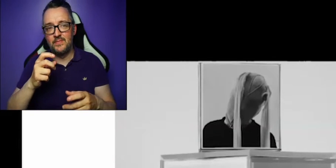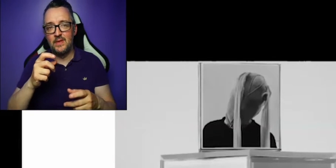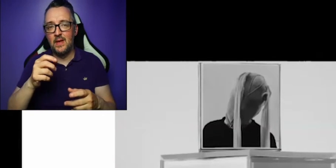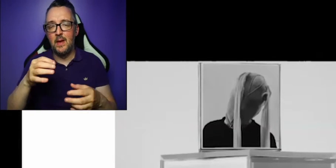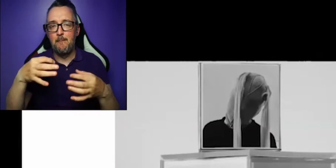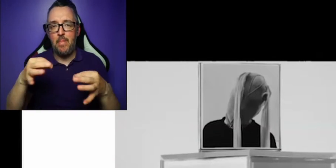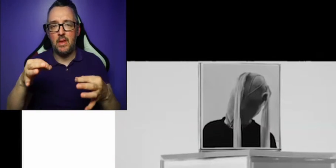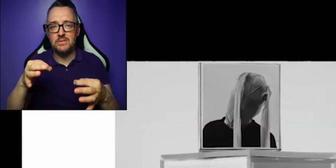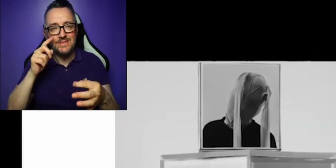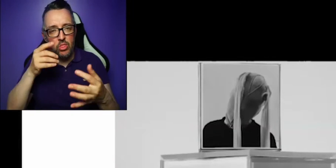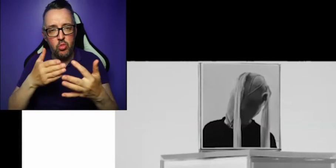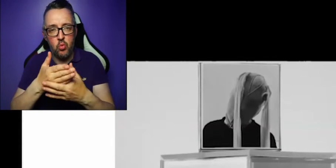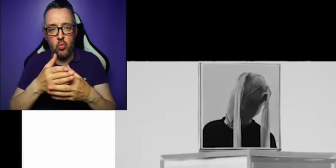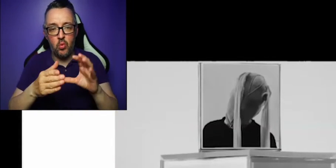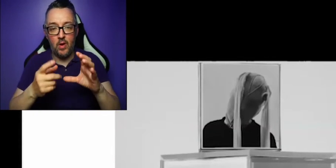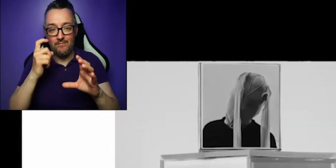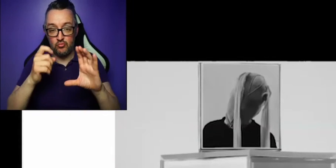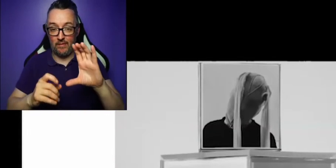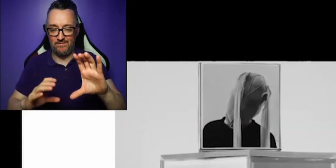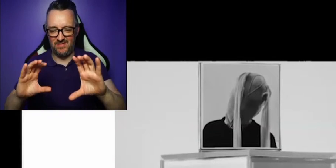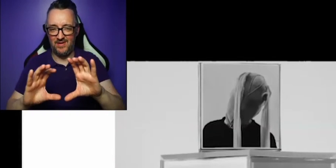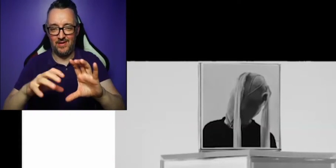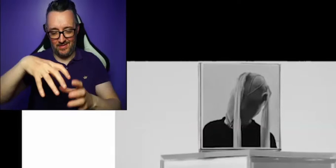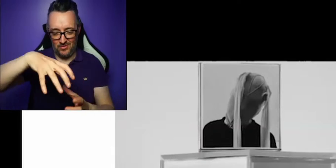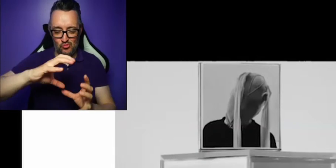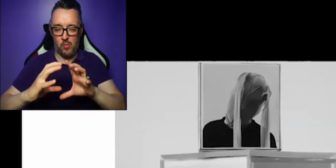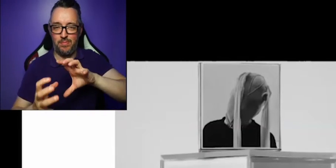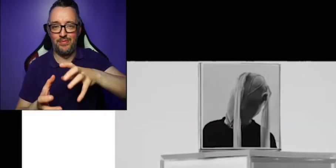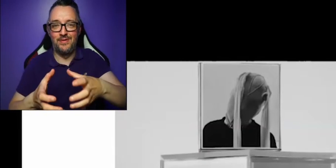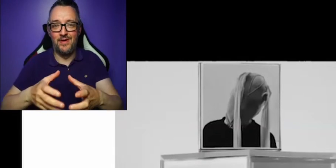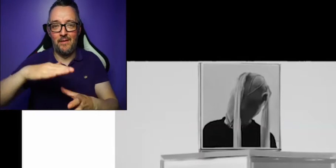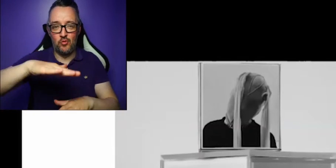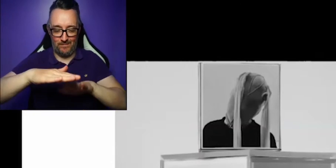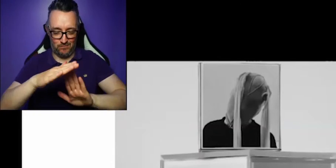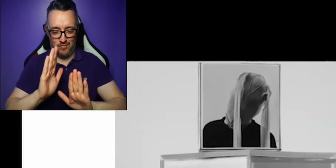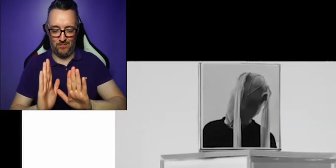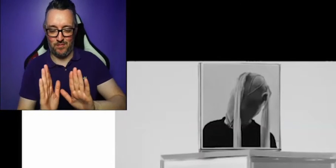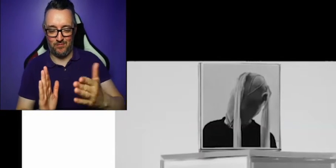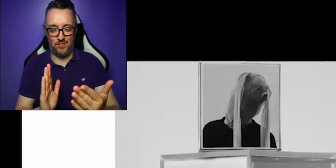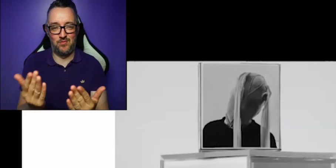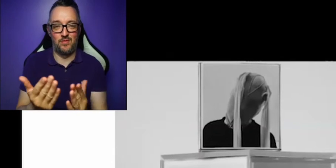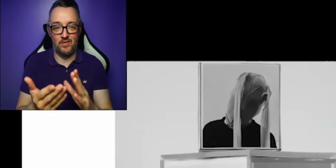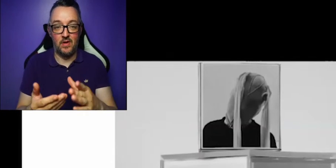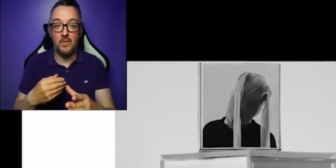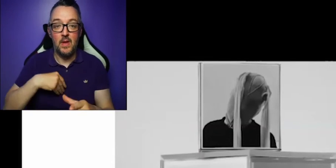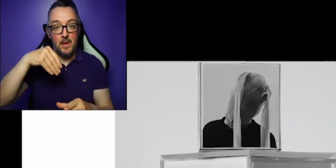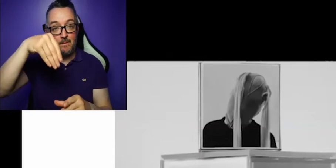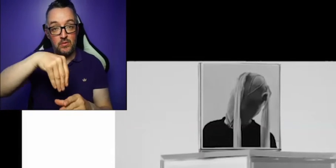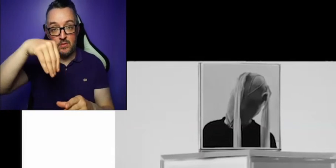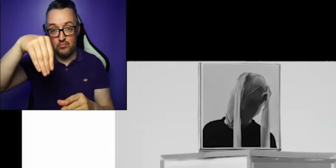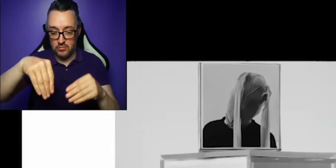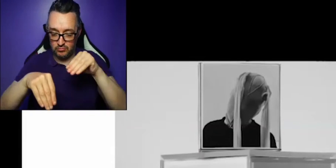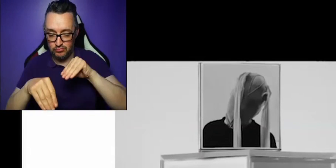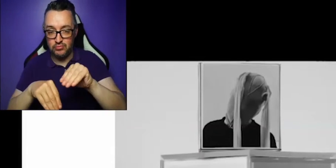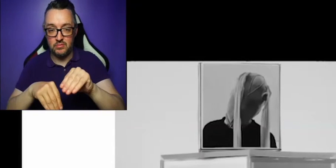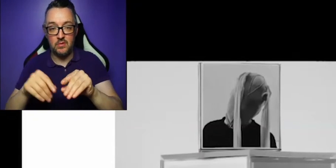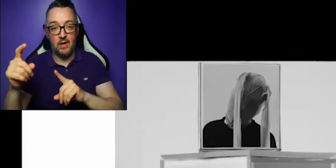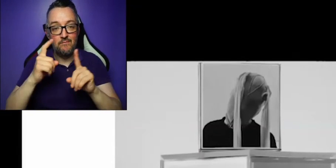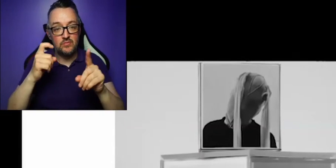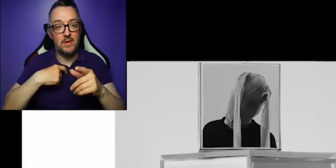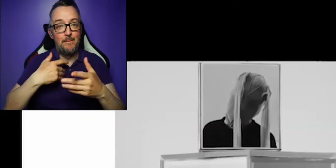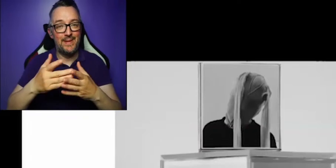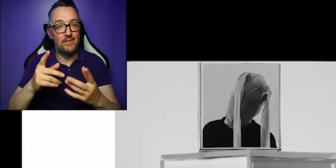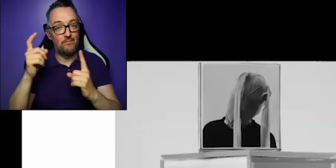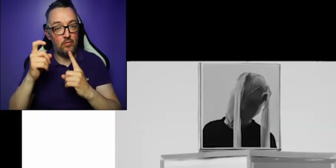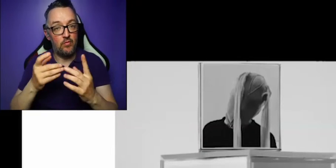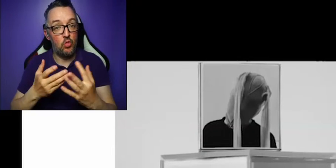perspex photograph cube, mm-hmm. and I've inserted photographs that I